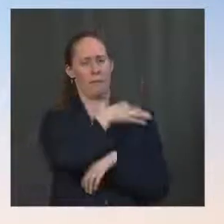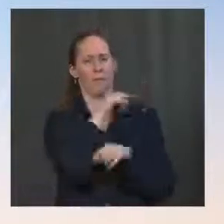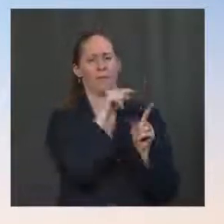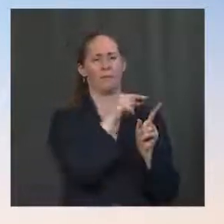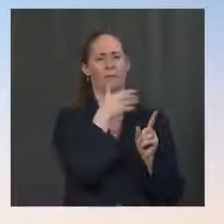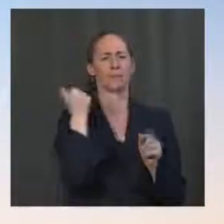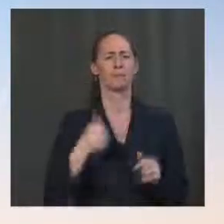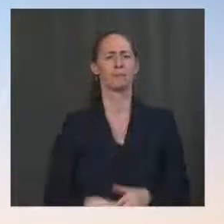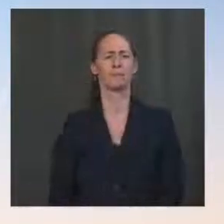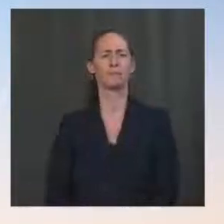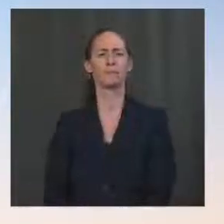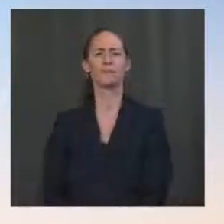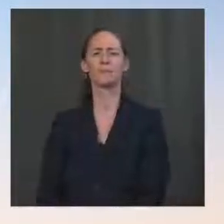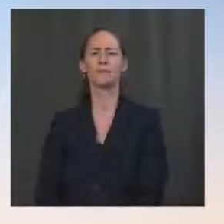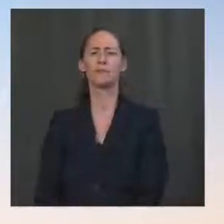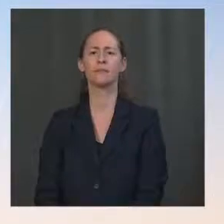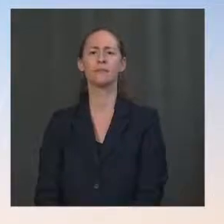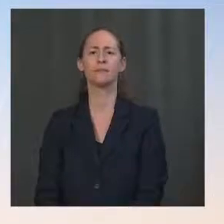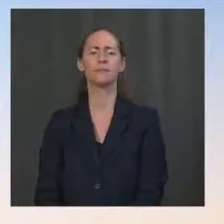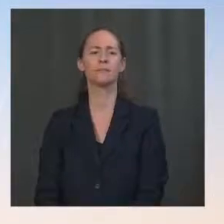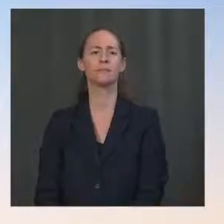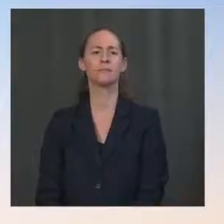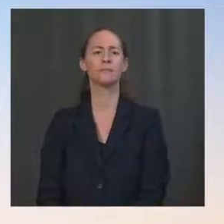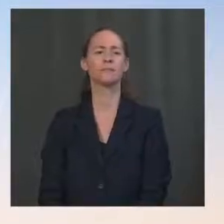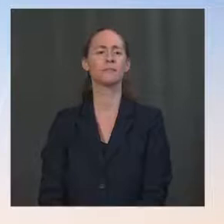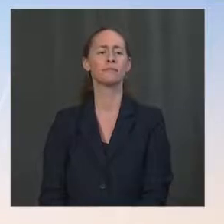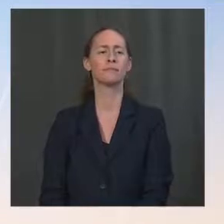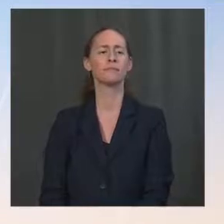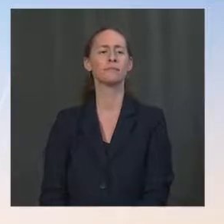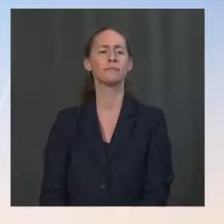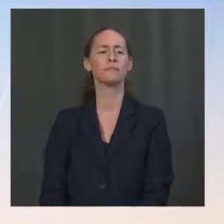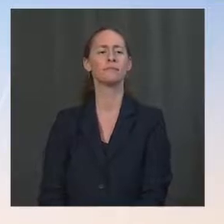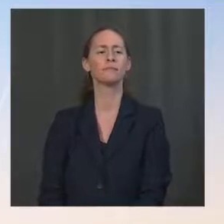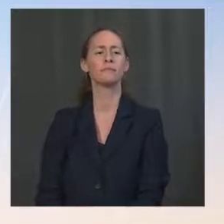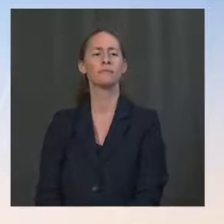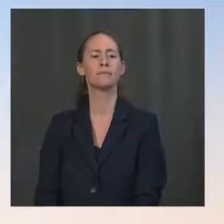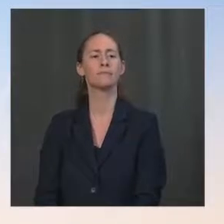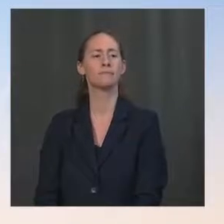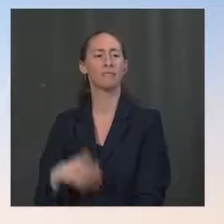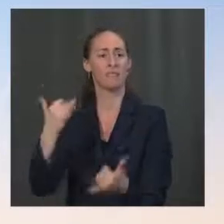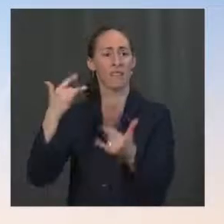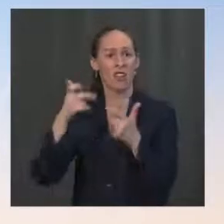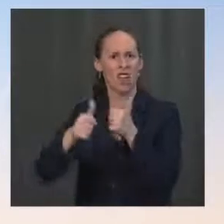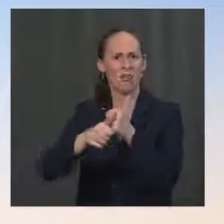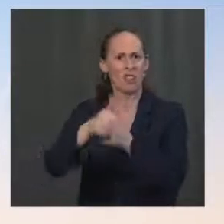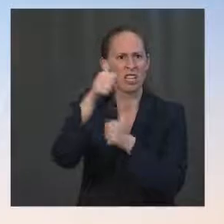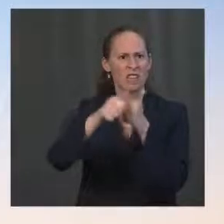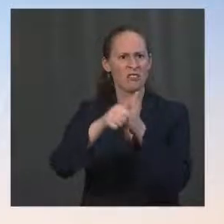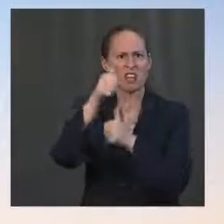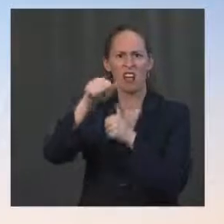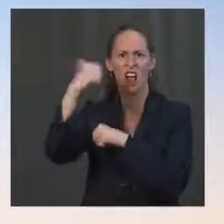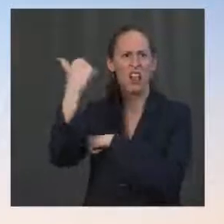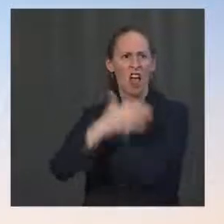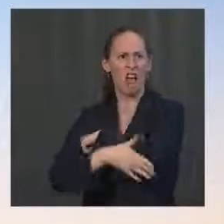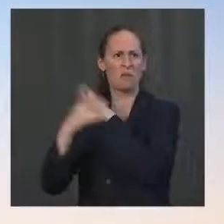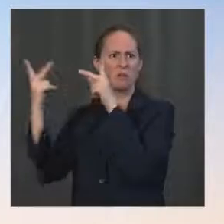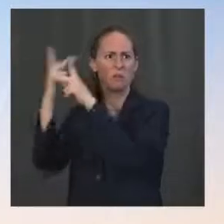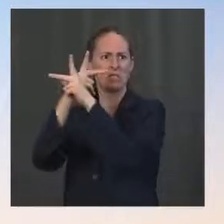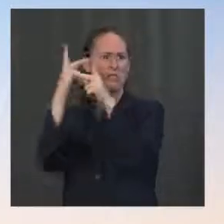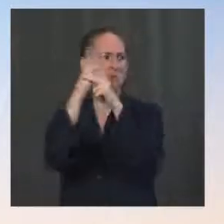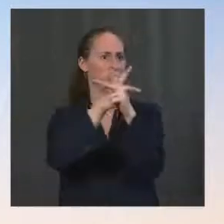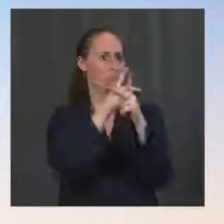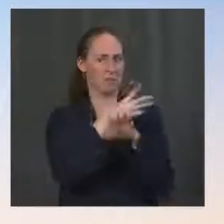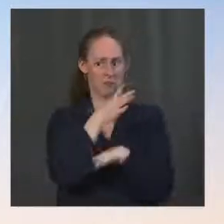yesterday, quote, "We have greater threats coming out of other countries, a heck of a lot closer to the United States." Is there